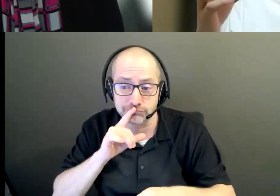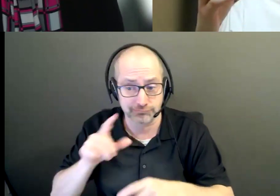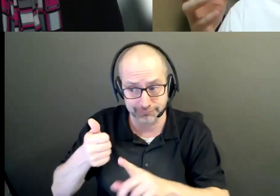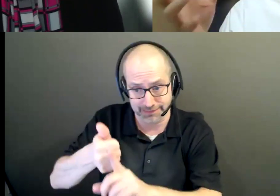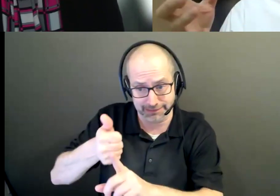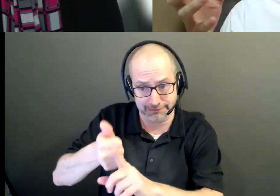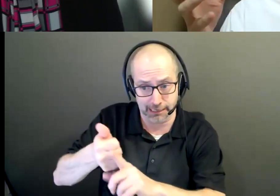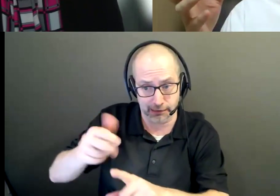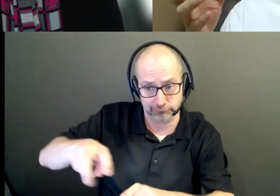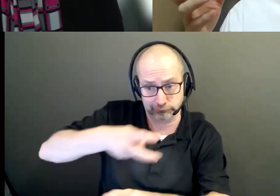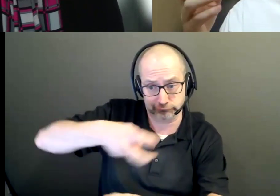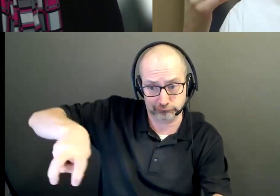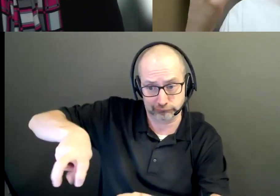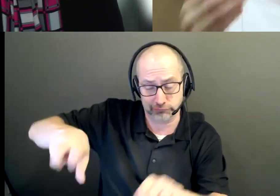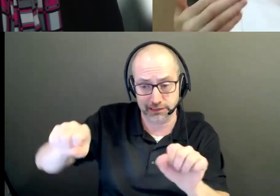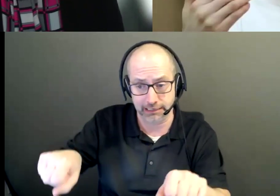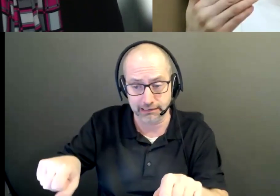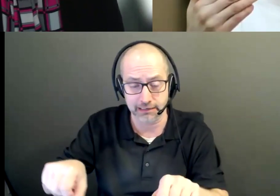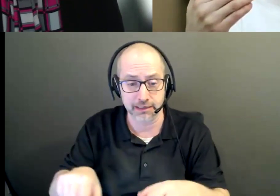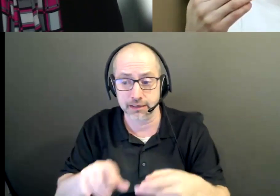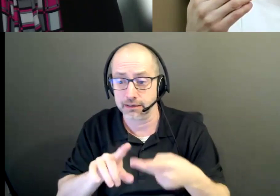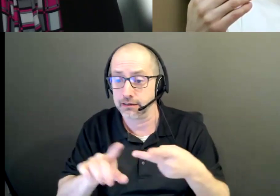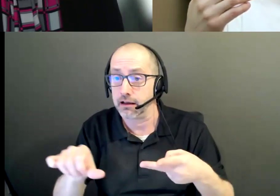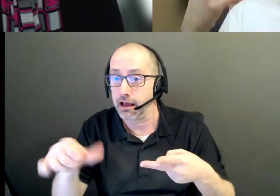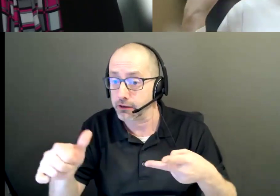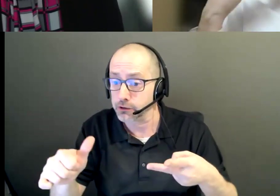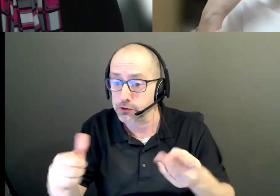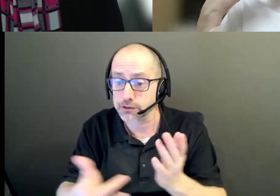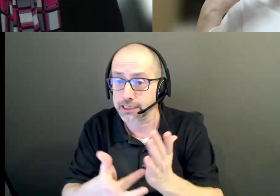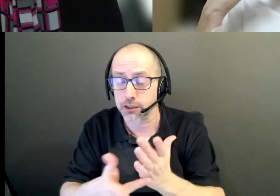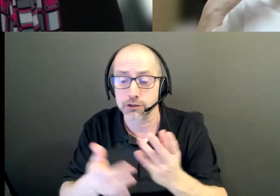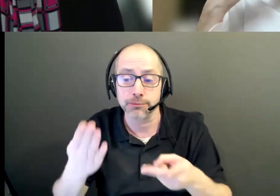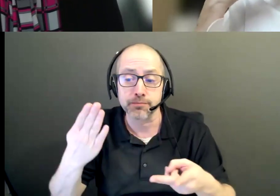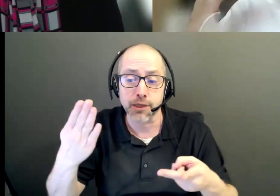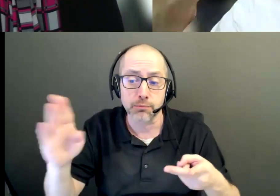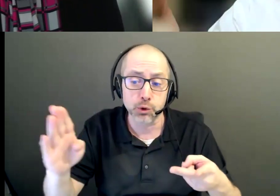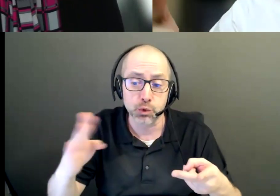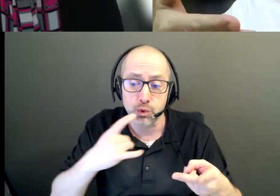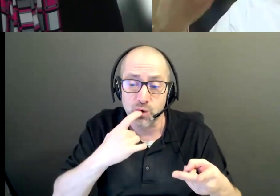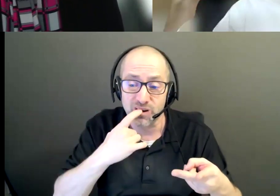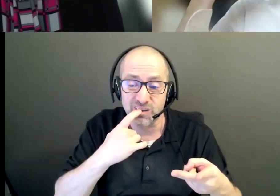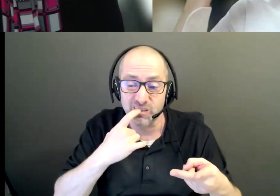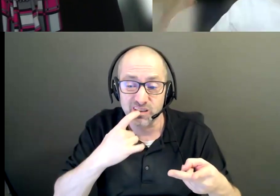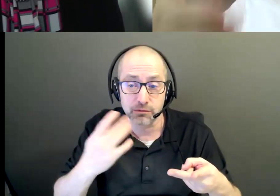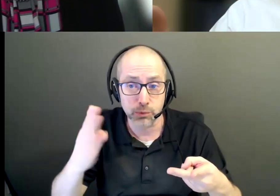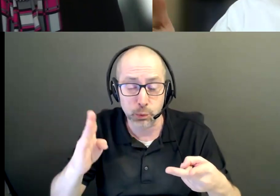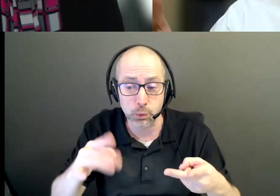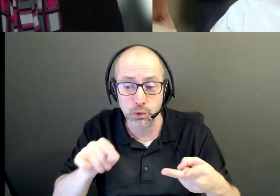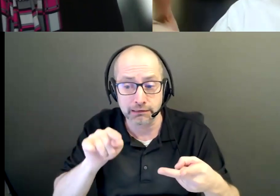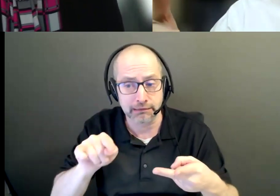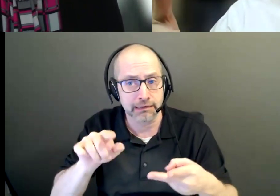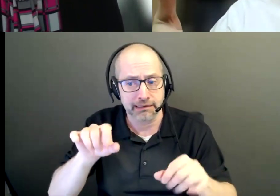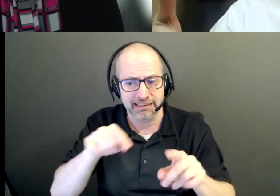that I find very helpful is the Bluetooth technology. It's the ability to actually connect directly